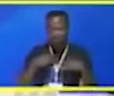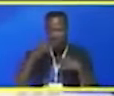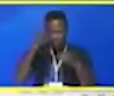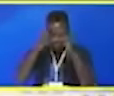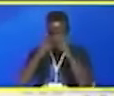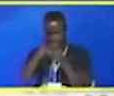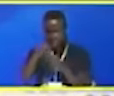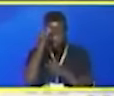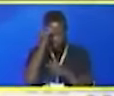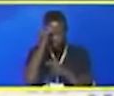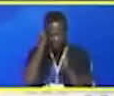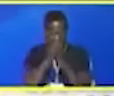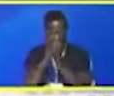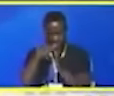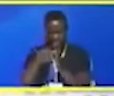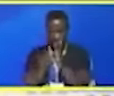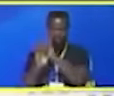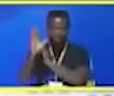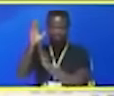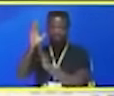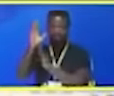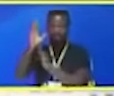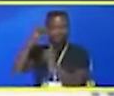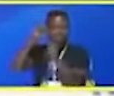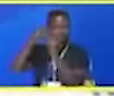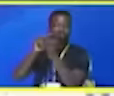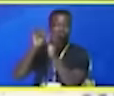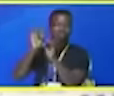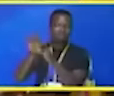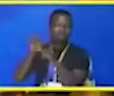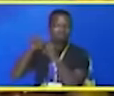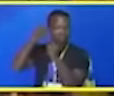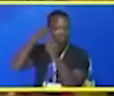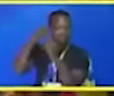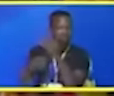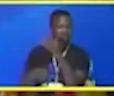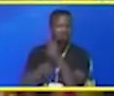they know that the goal is not hate. The goal is love.